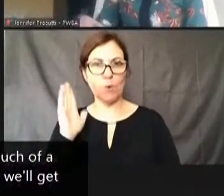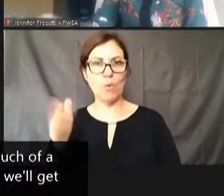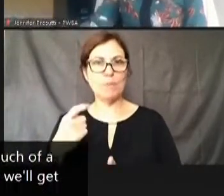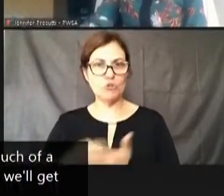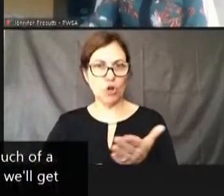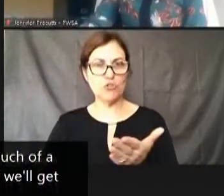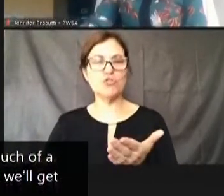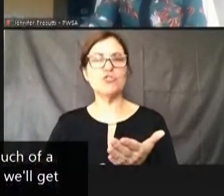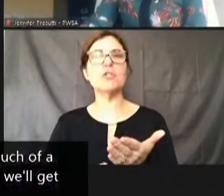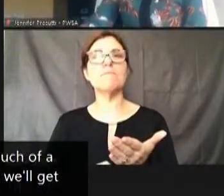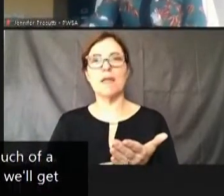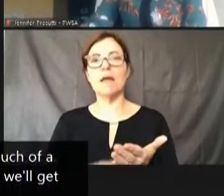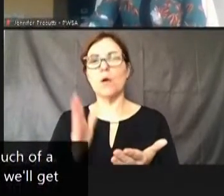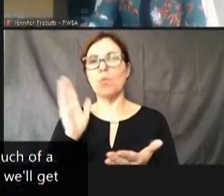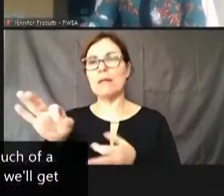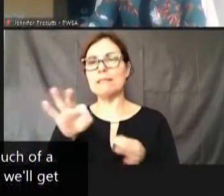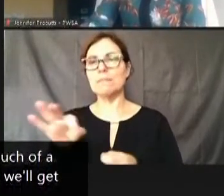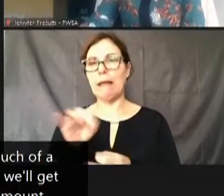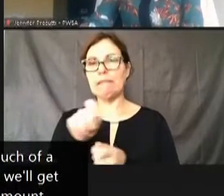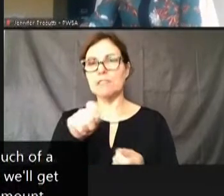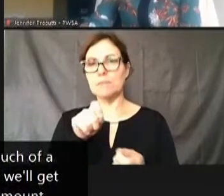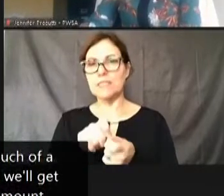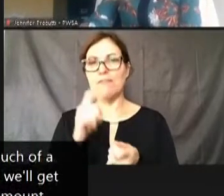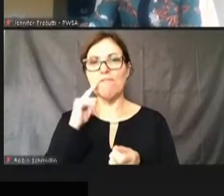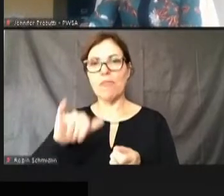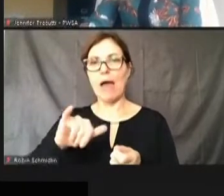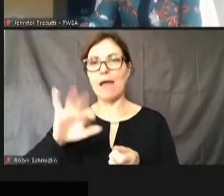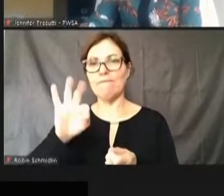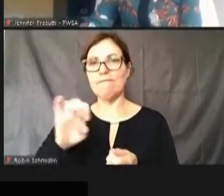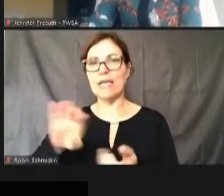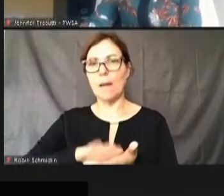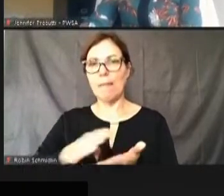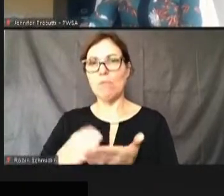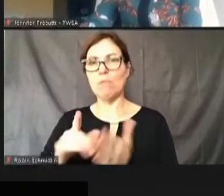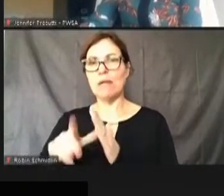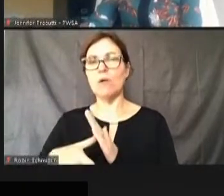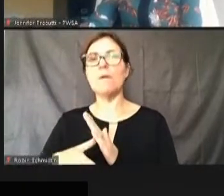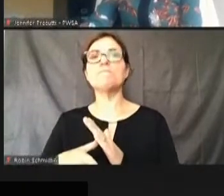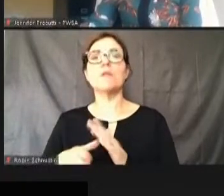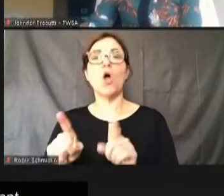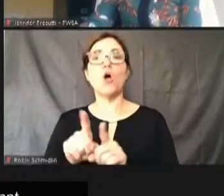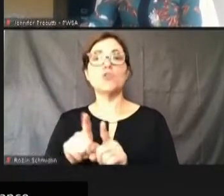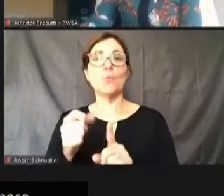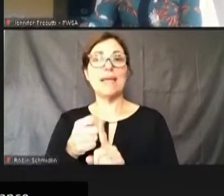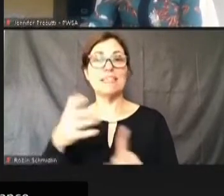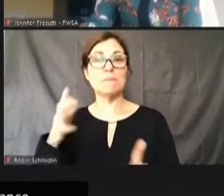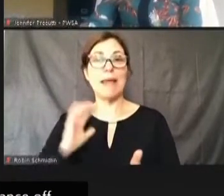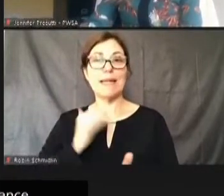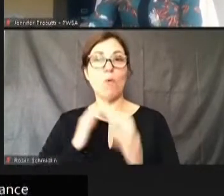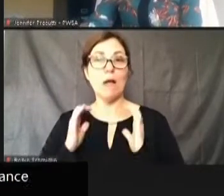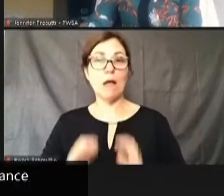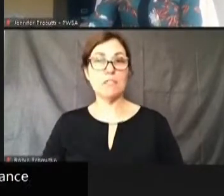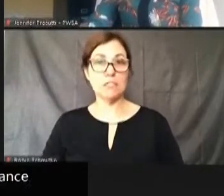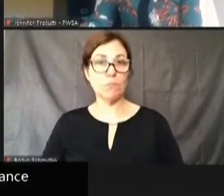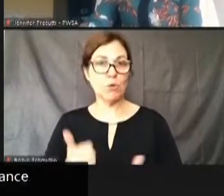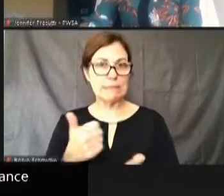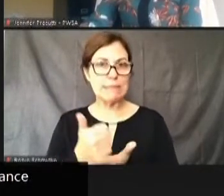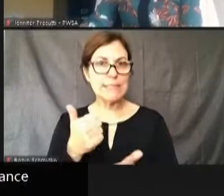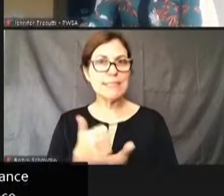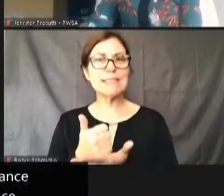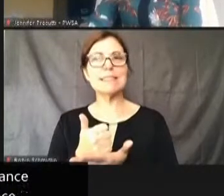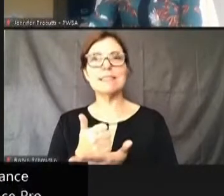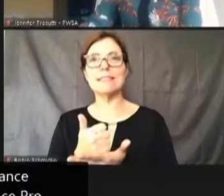specifics on that fee amount. We have also expanded our customer assistance offerings, what we call our customer